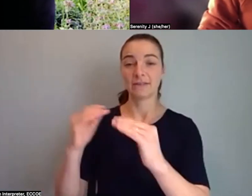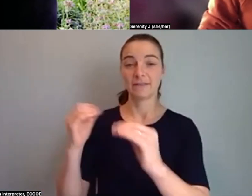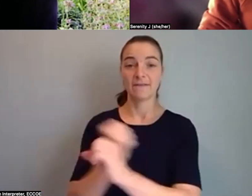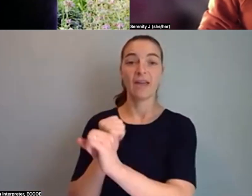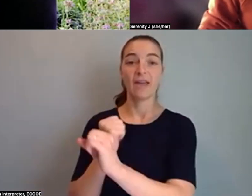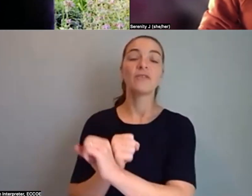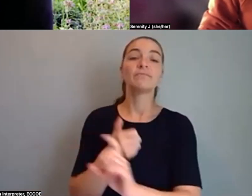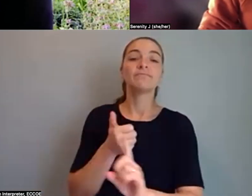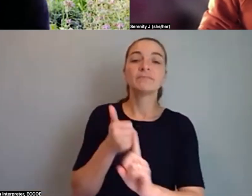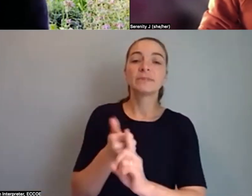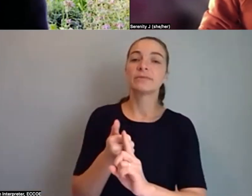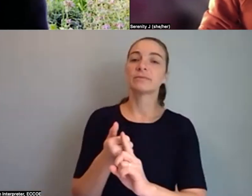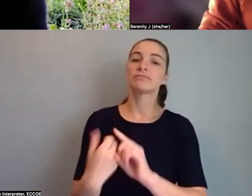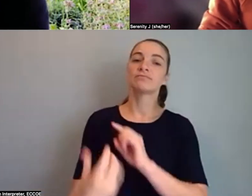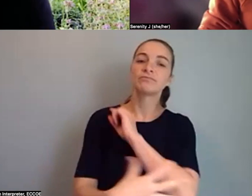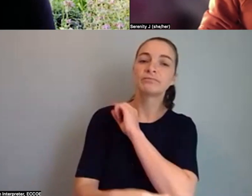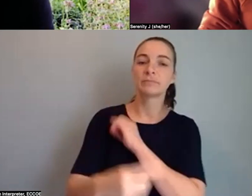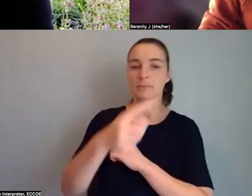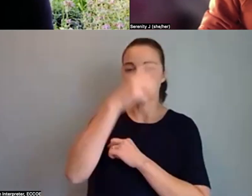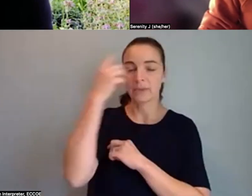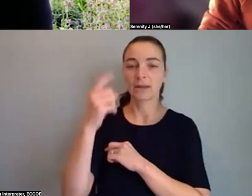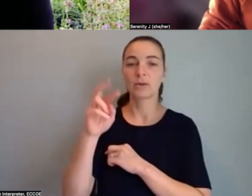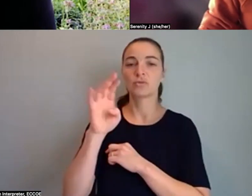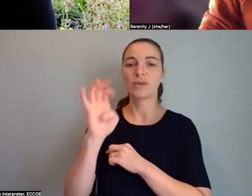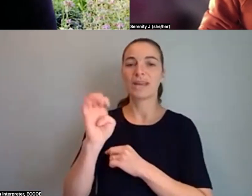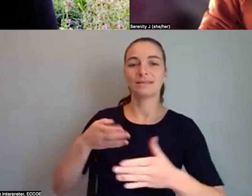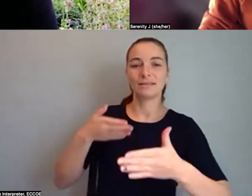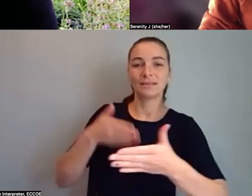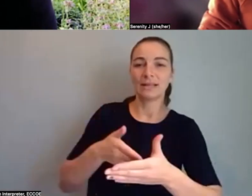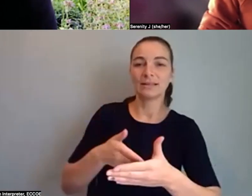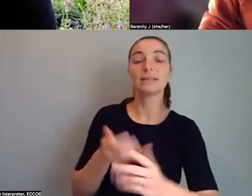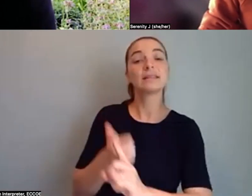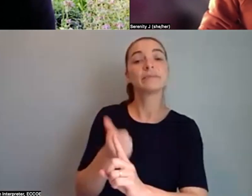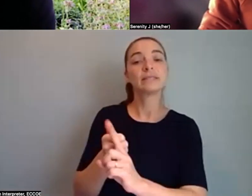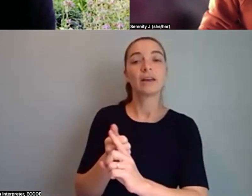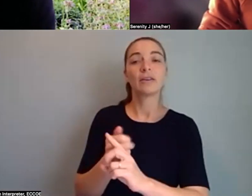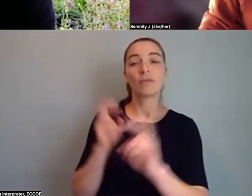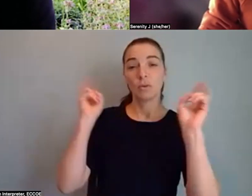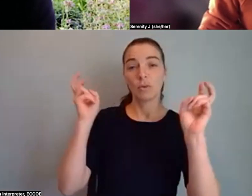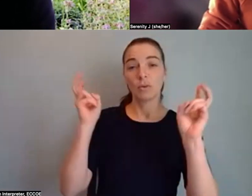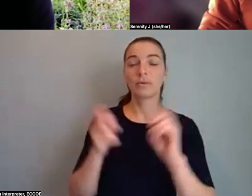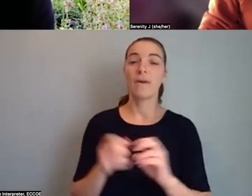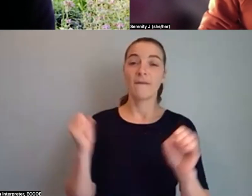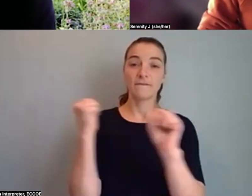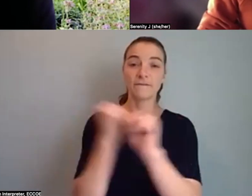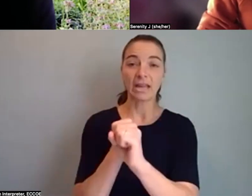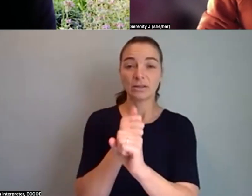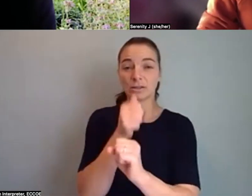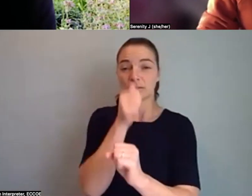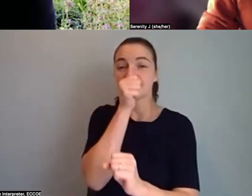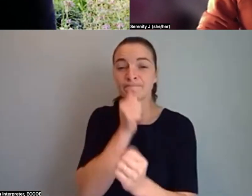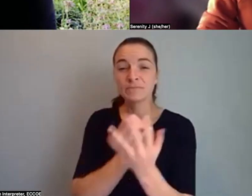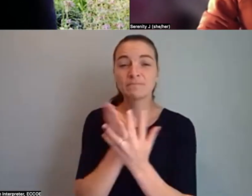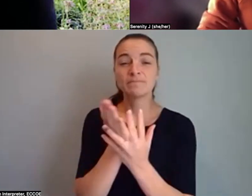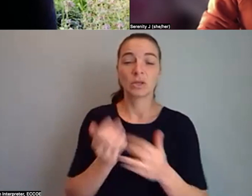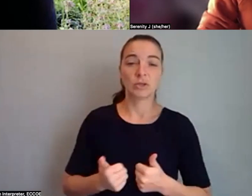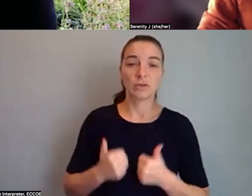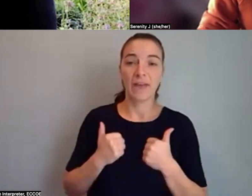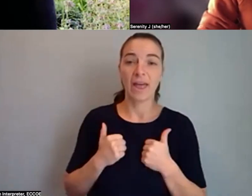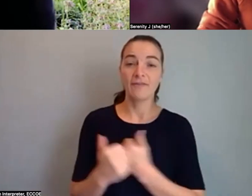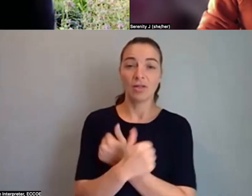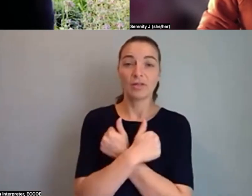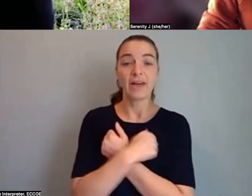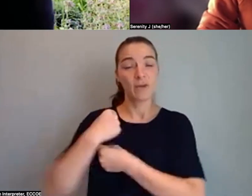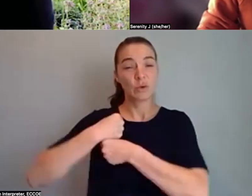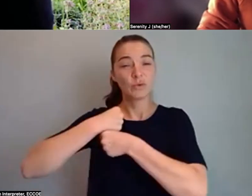communities, and movements fight, survive, love, and create in the face of environmental and social violence that